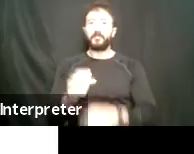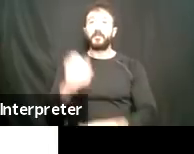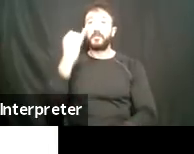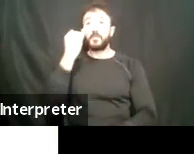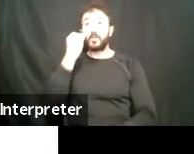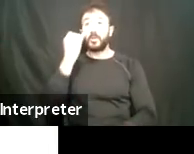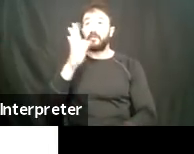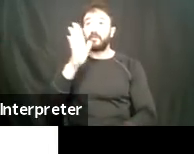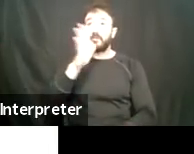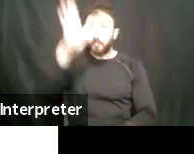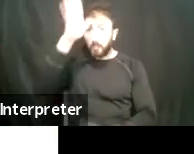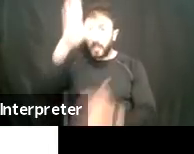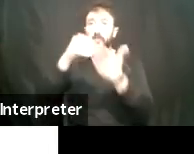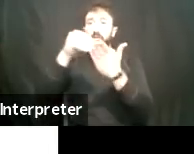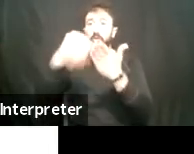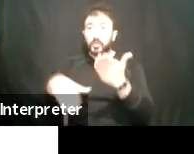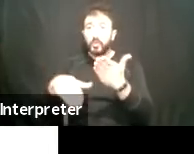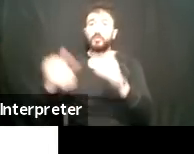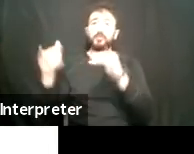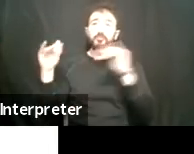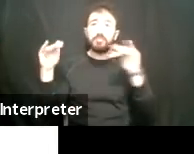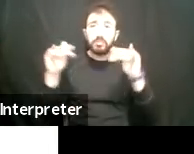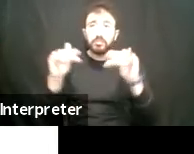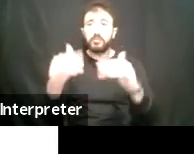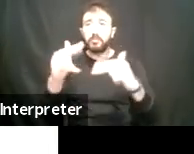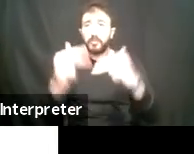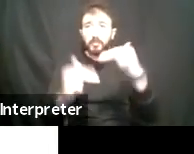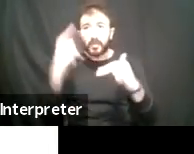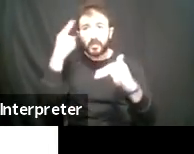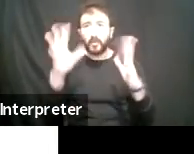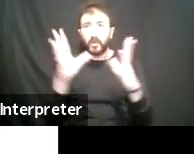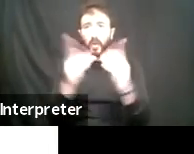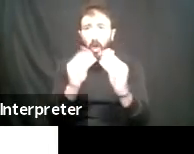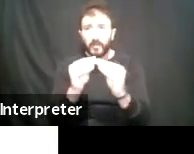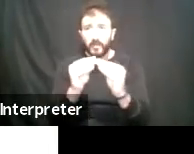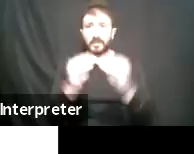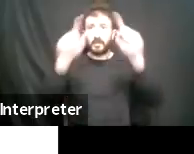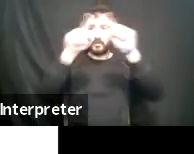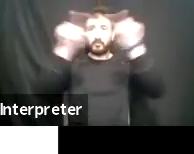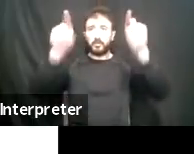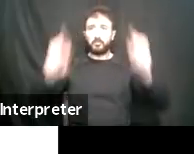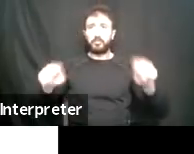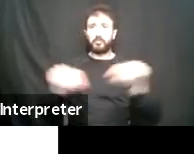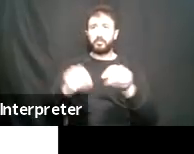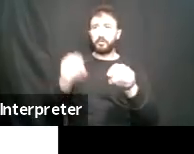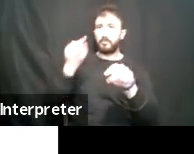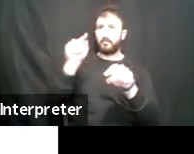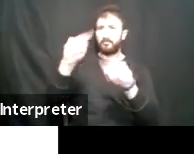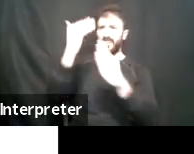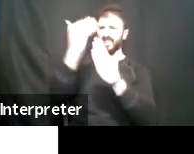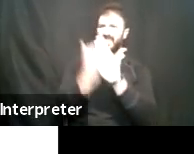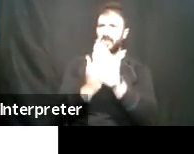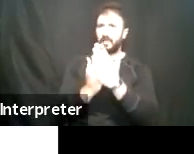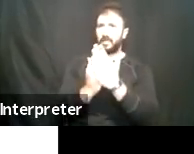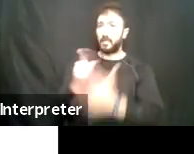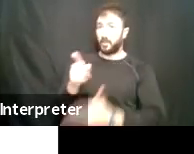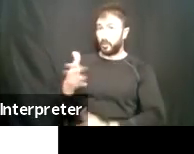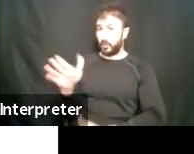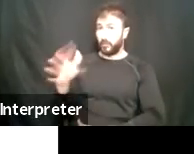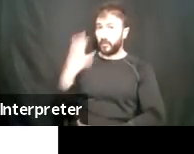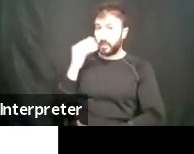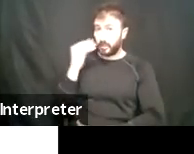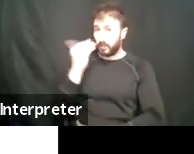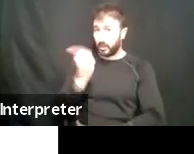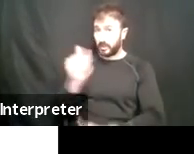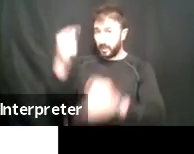conference, to say, have you had any of these symptoms? Have you had a fever over 100.4? And if you have, turn around and go home and